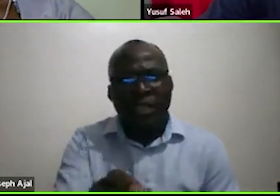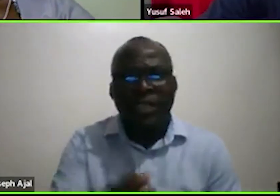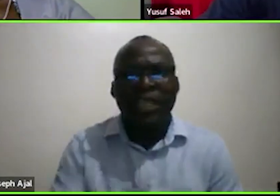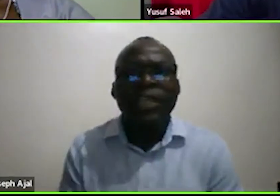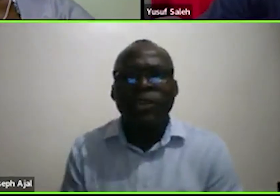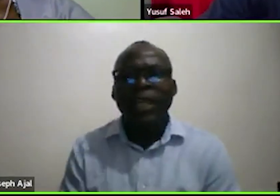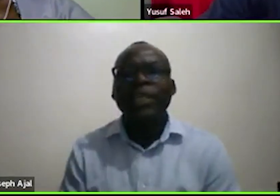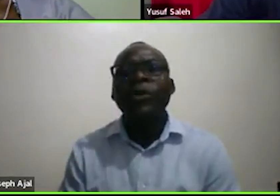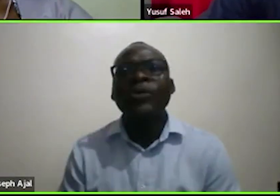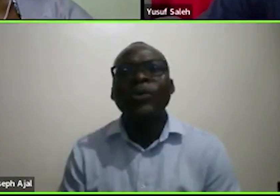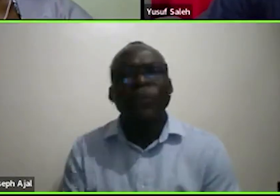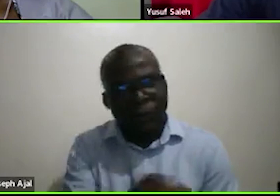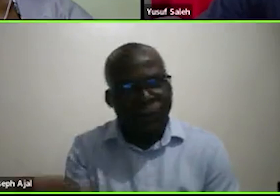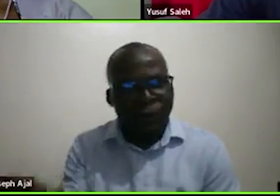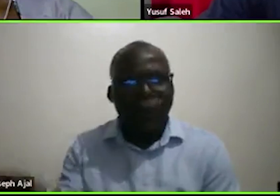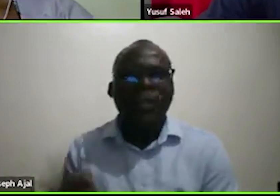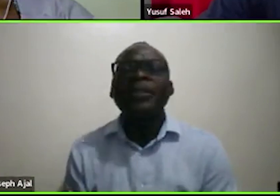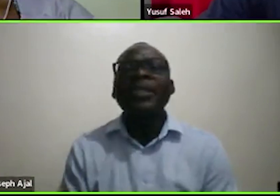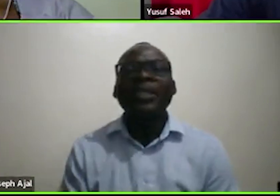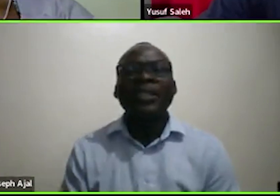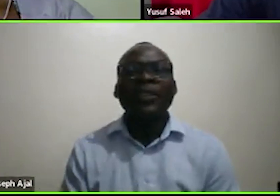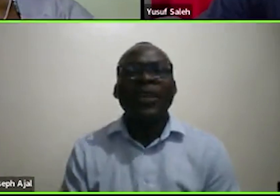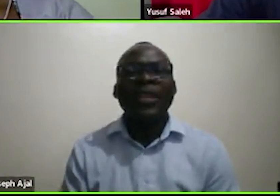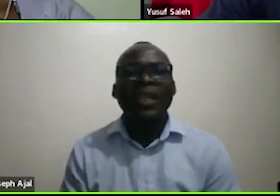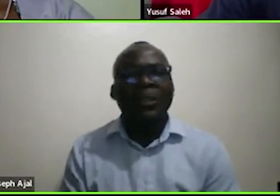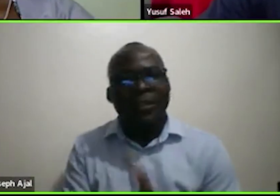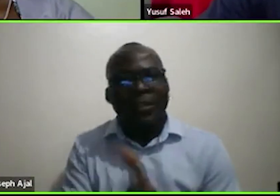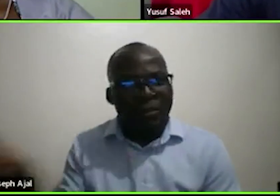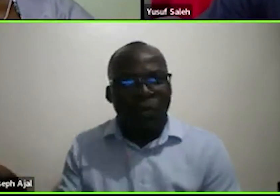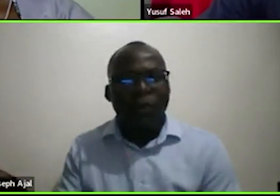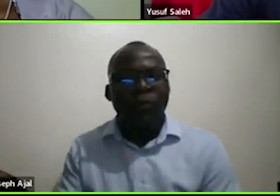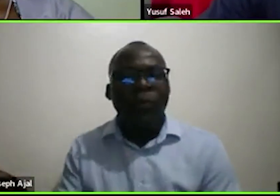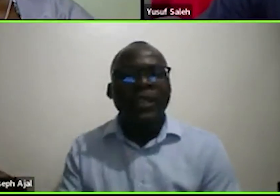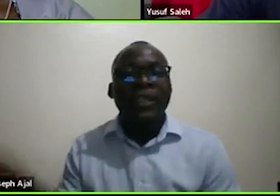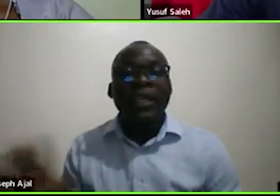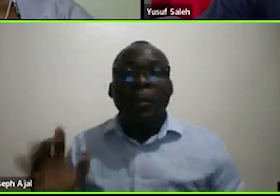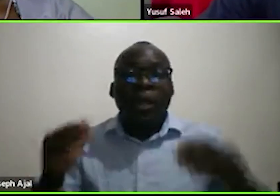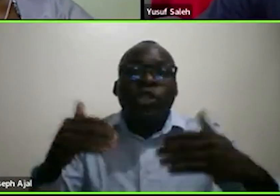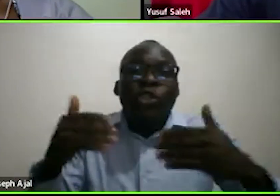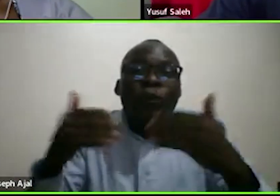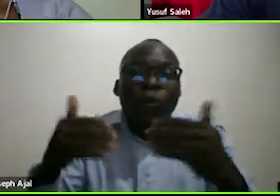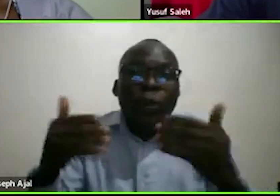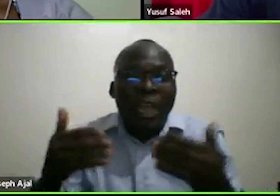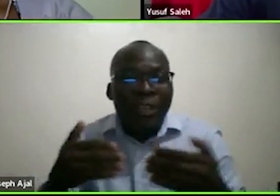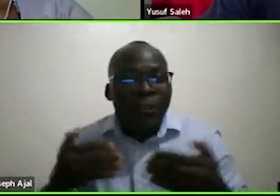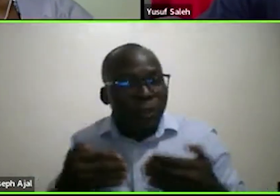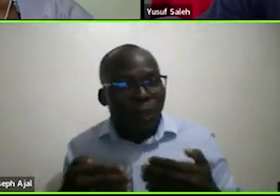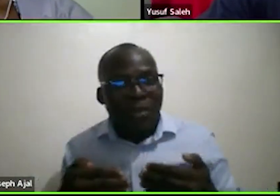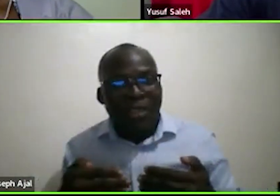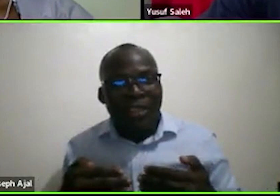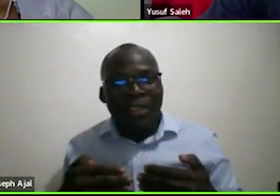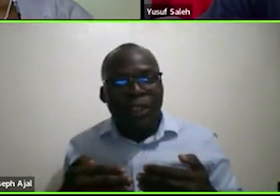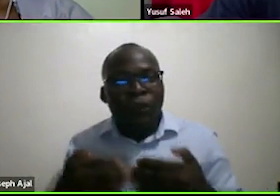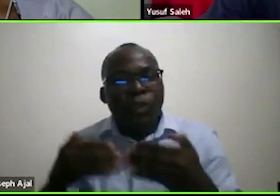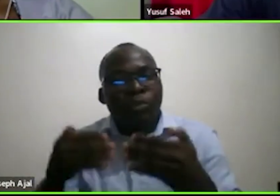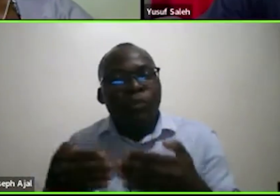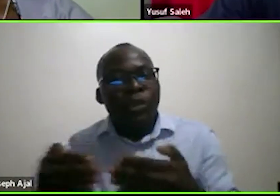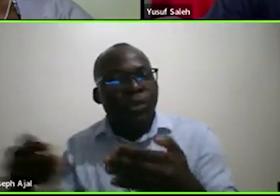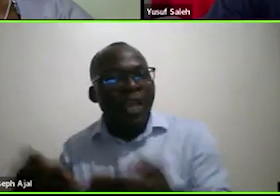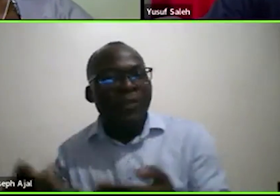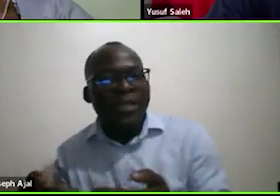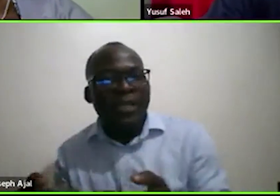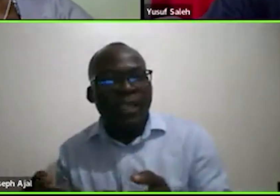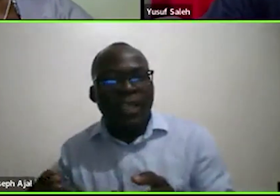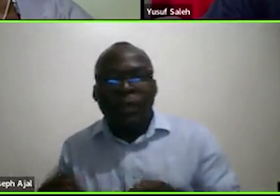office and says, here is your letter also. You also follow them. Tafadhali, wafuate. Because you've not done your job. You've not proved